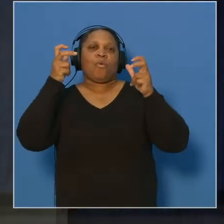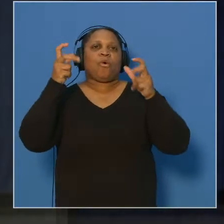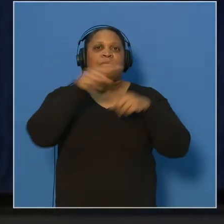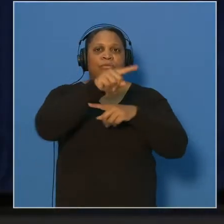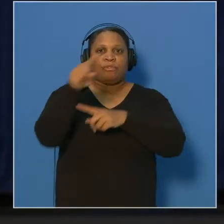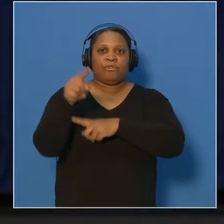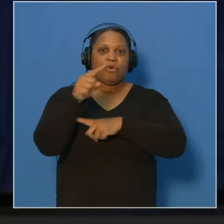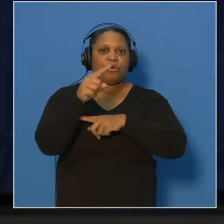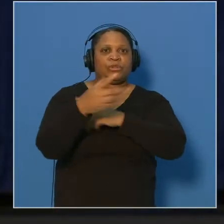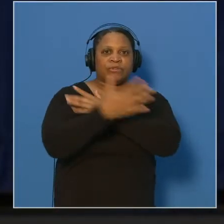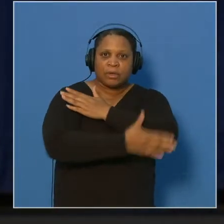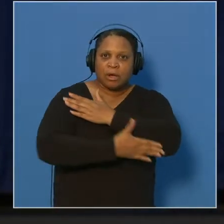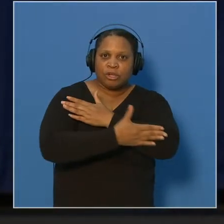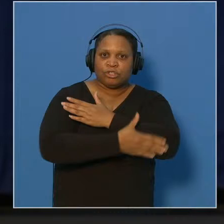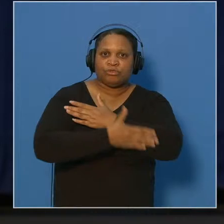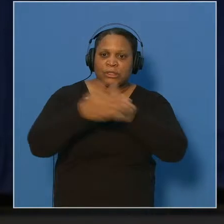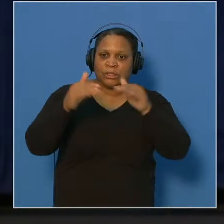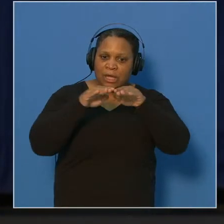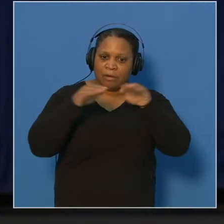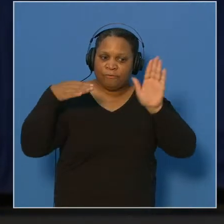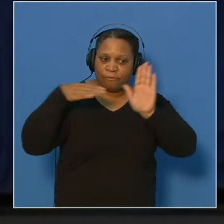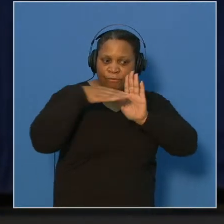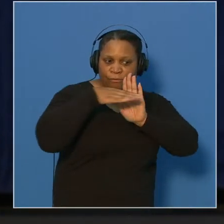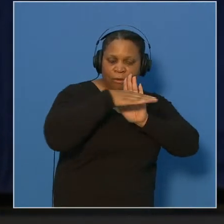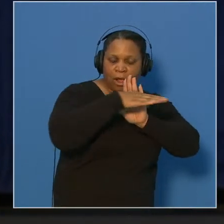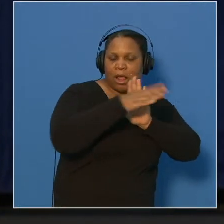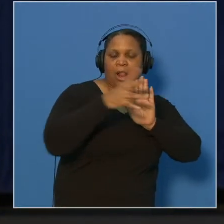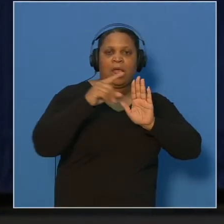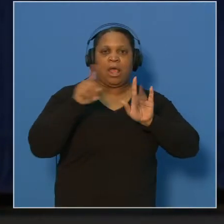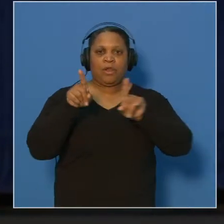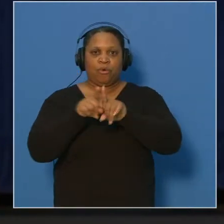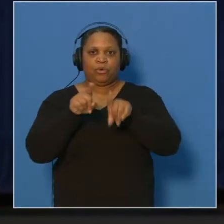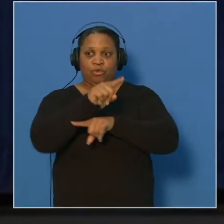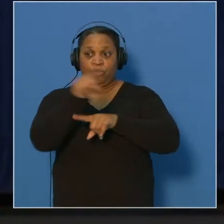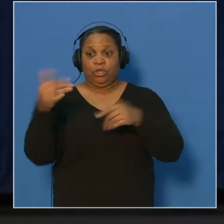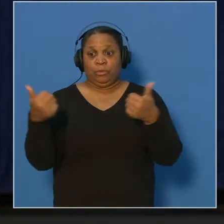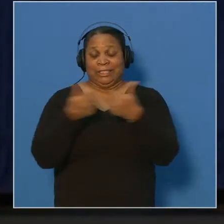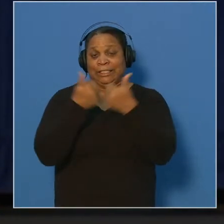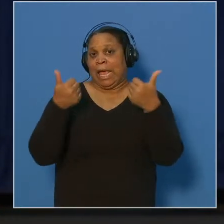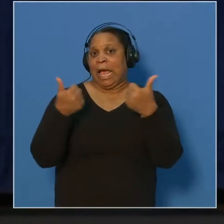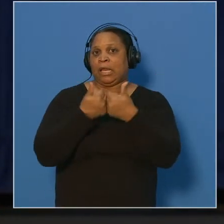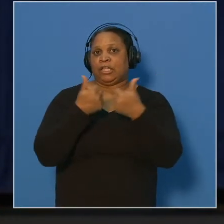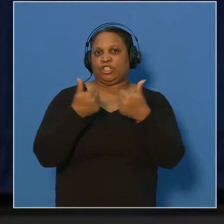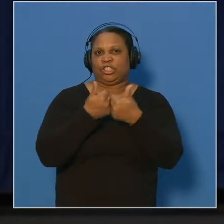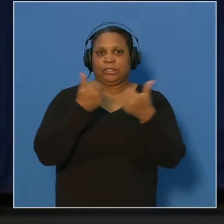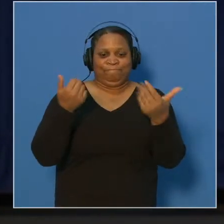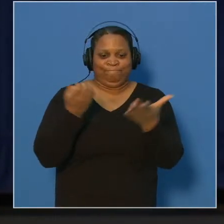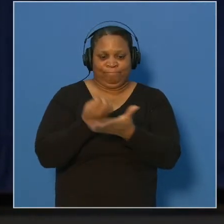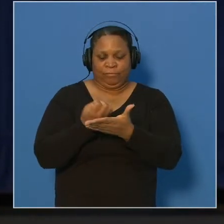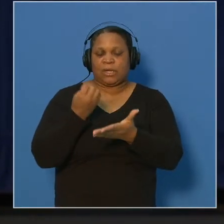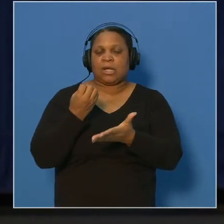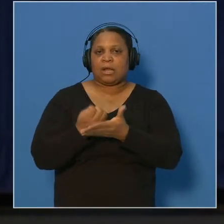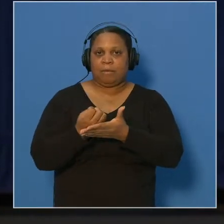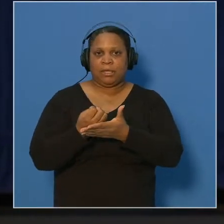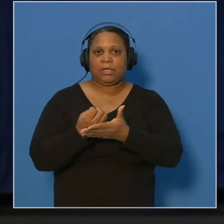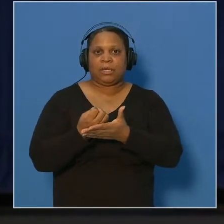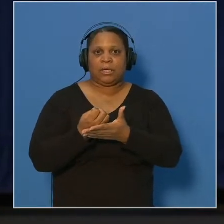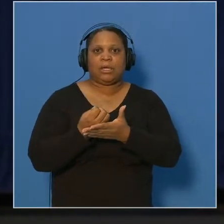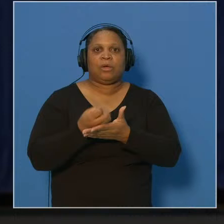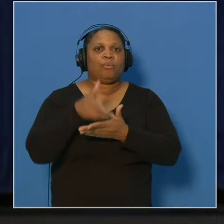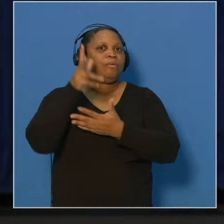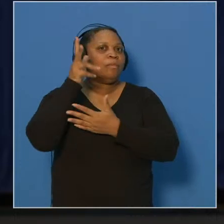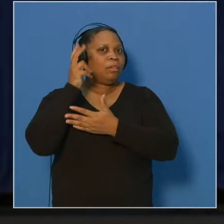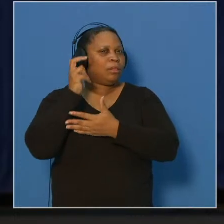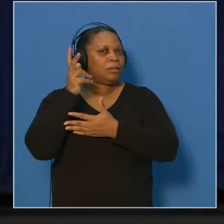the curve, and worked swiftly to protect the people who have become challenged economically. We have listened